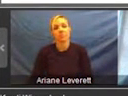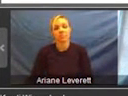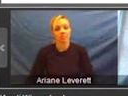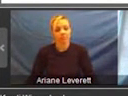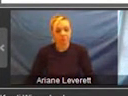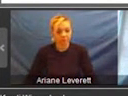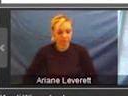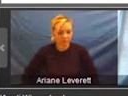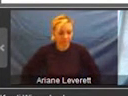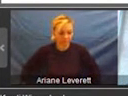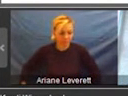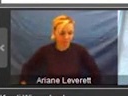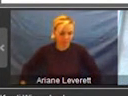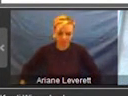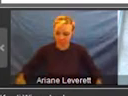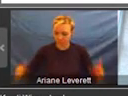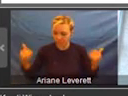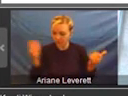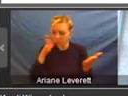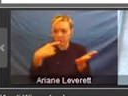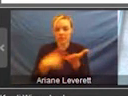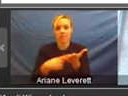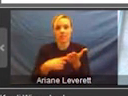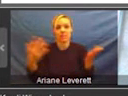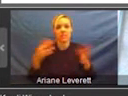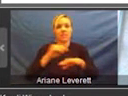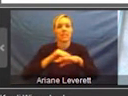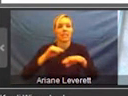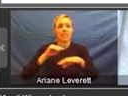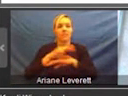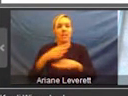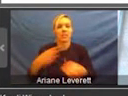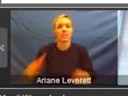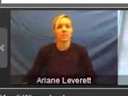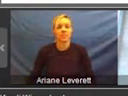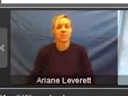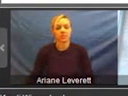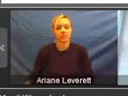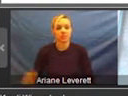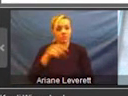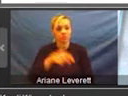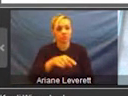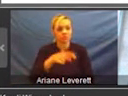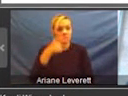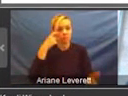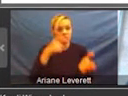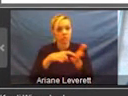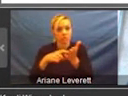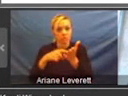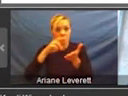of advice. What lessons do we draw from those findings that we gathered?